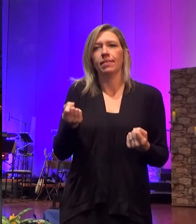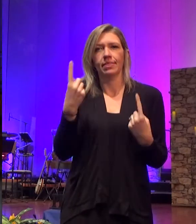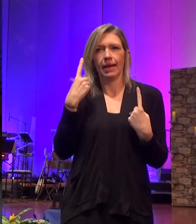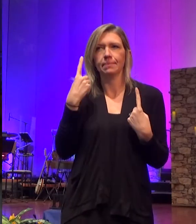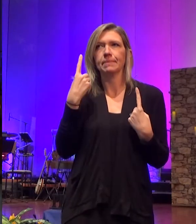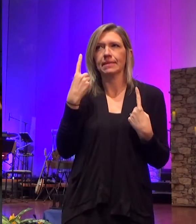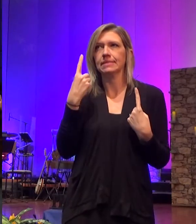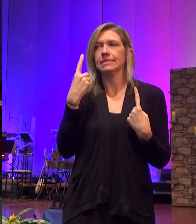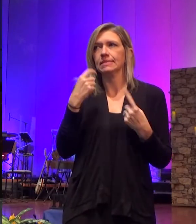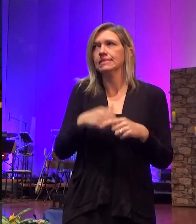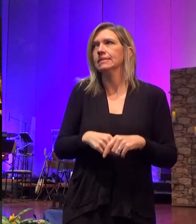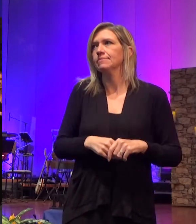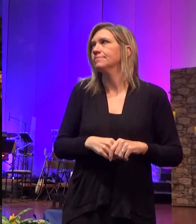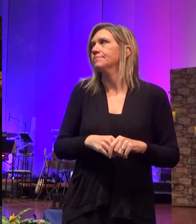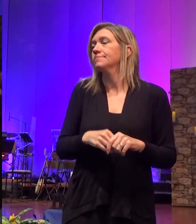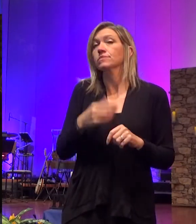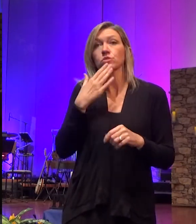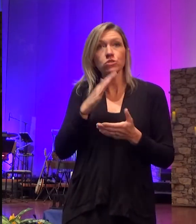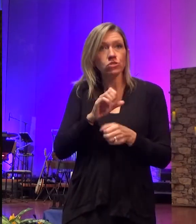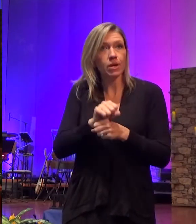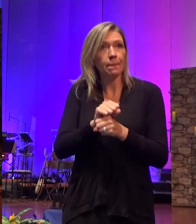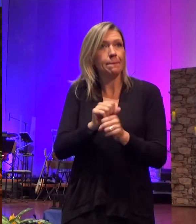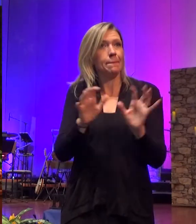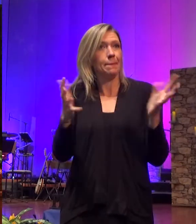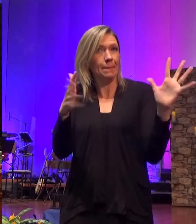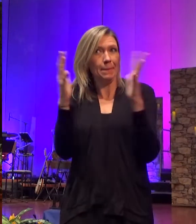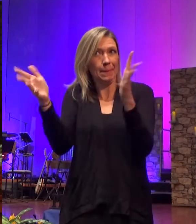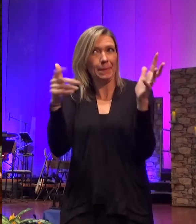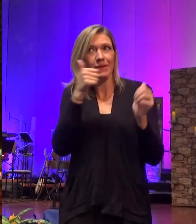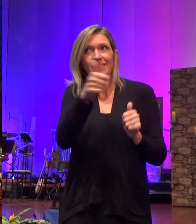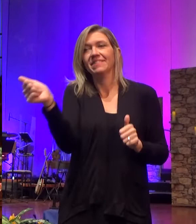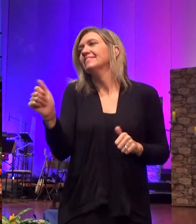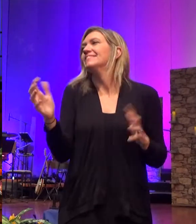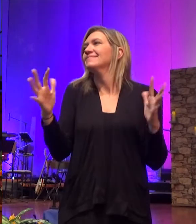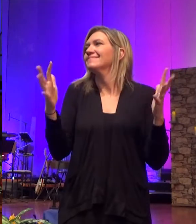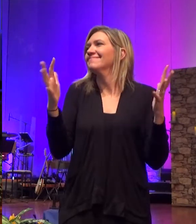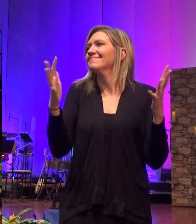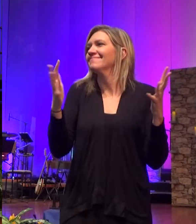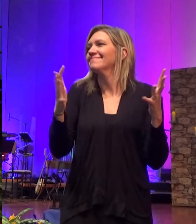global enlightenment. Good job. Give yourselves a hand.